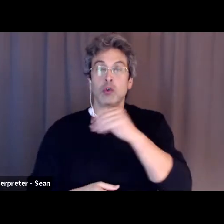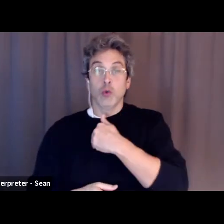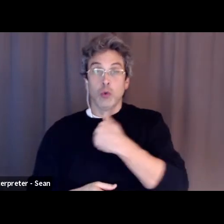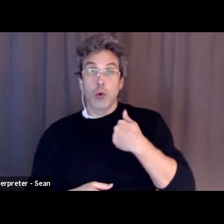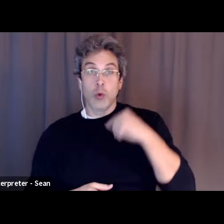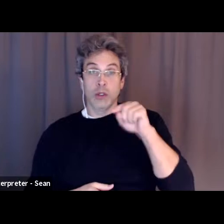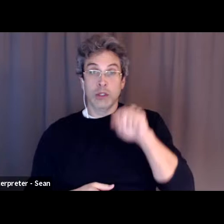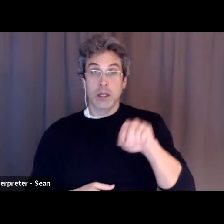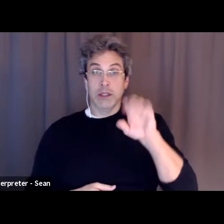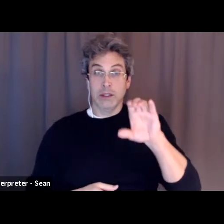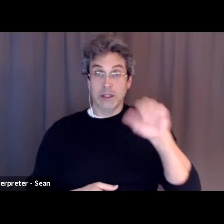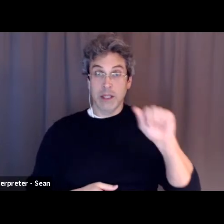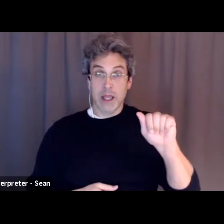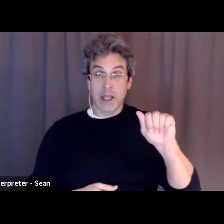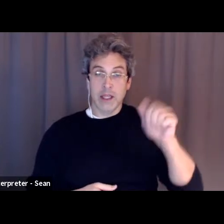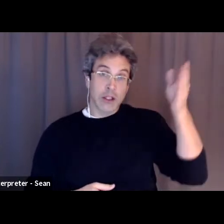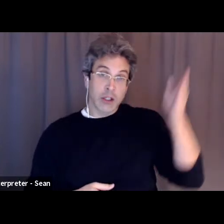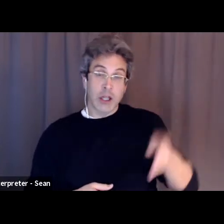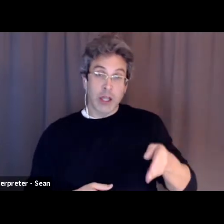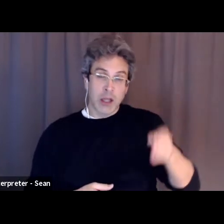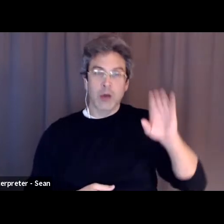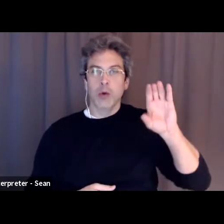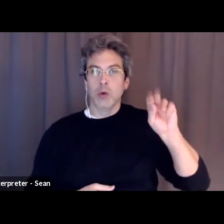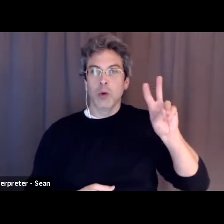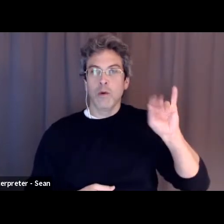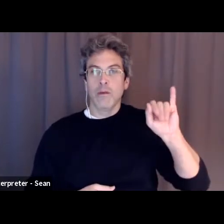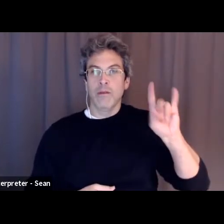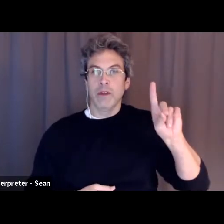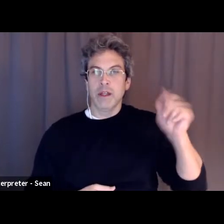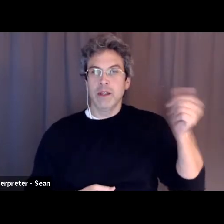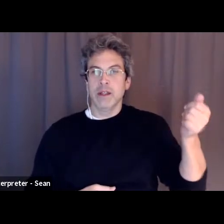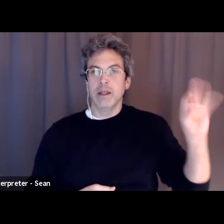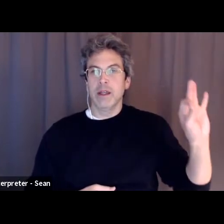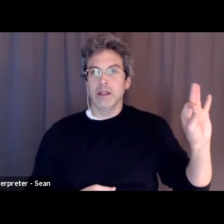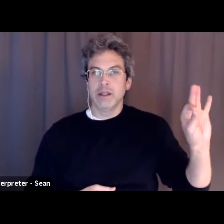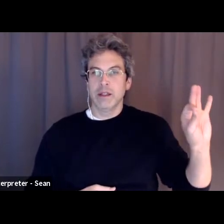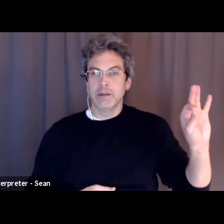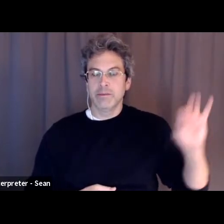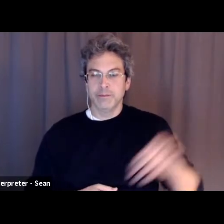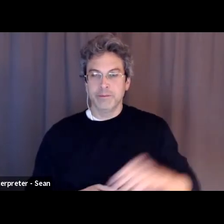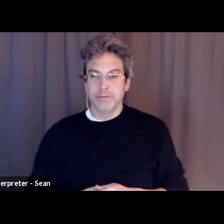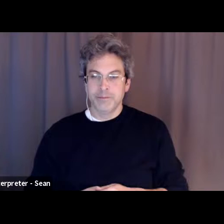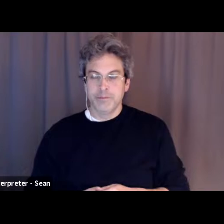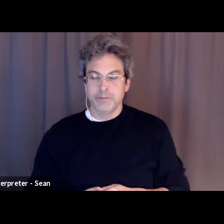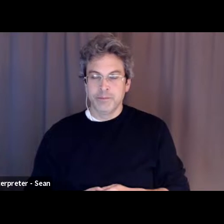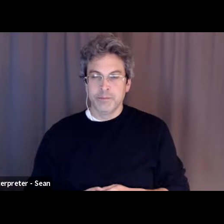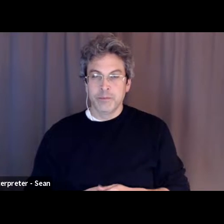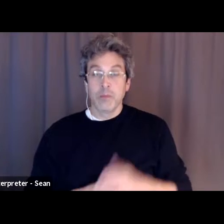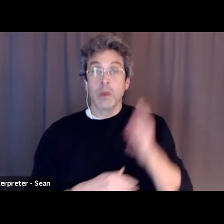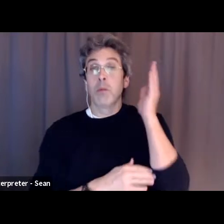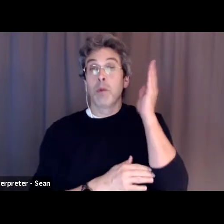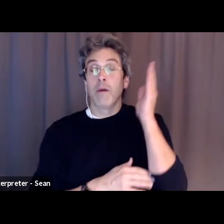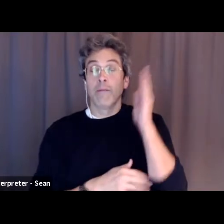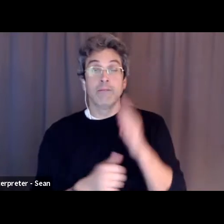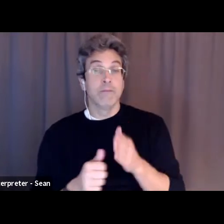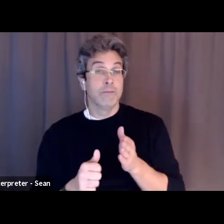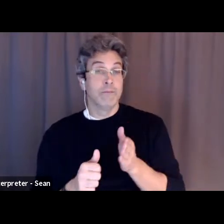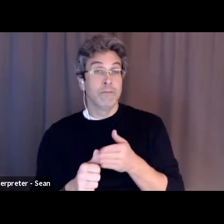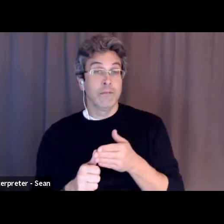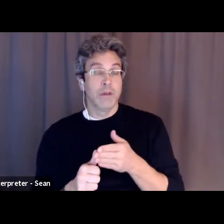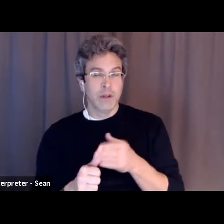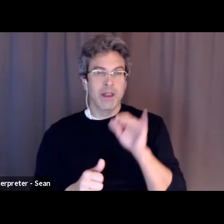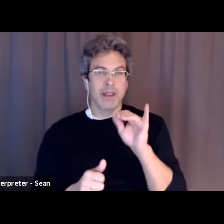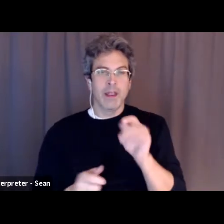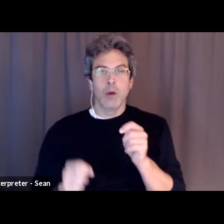toronto.ca/COVID-19. In the first part of today's session, you will hear from our Rapid Response